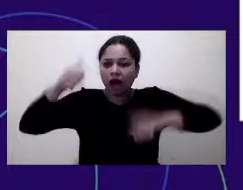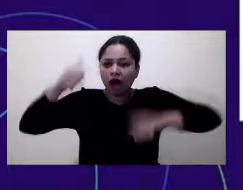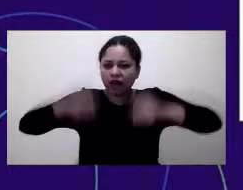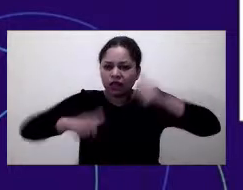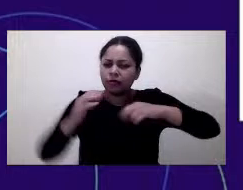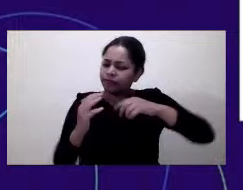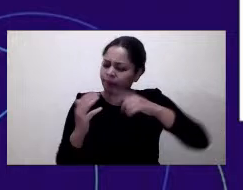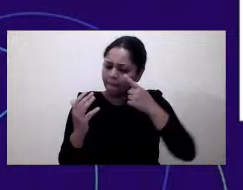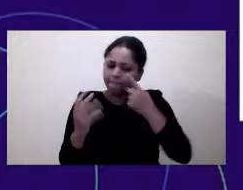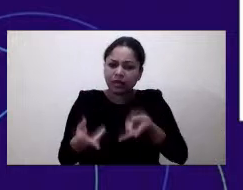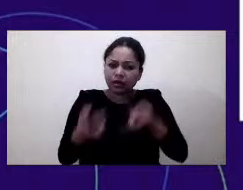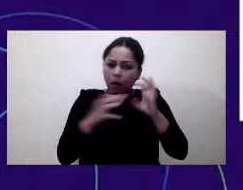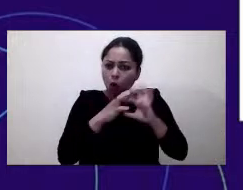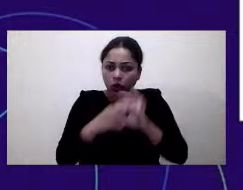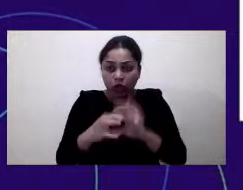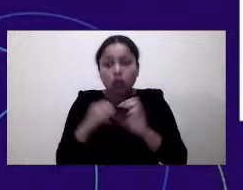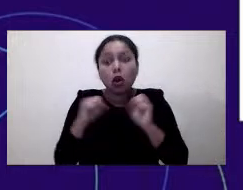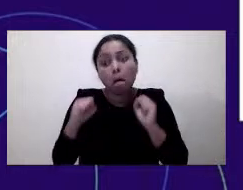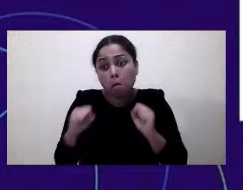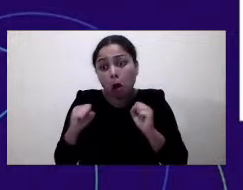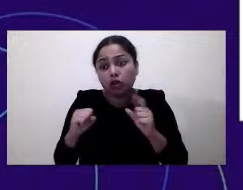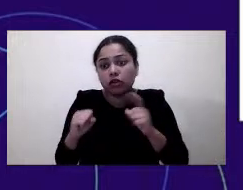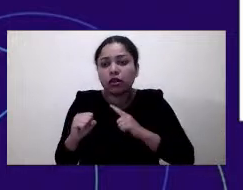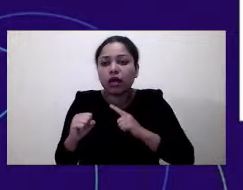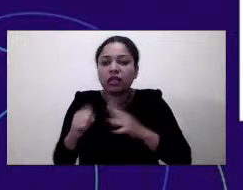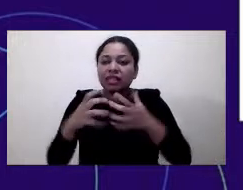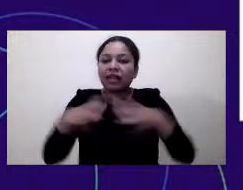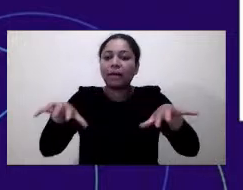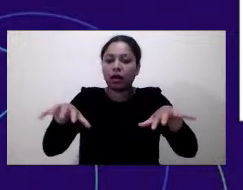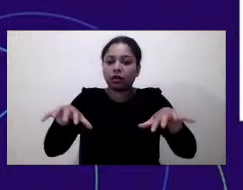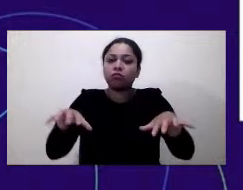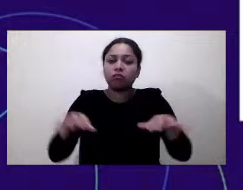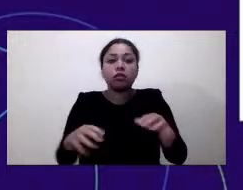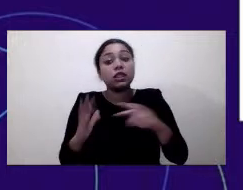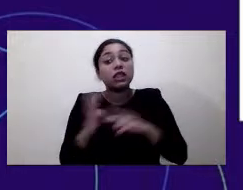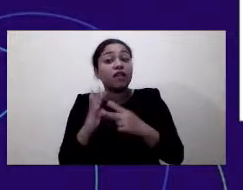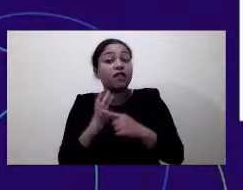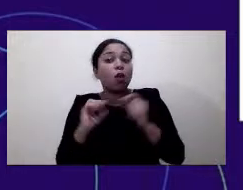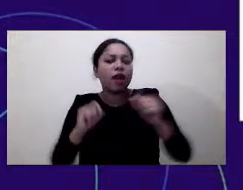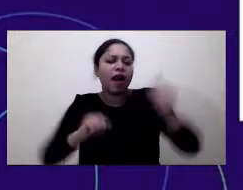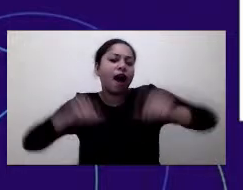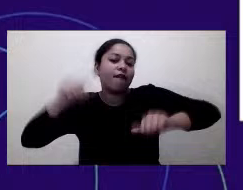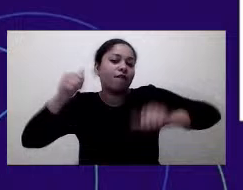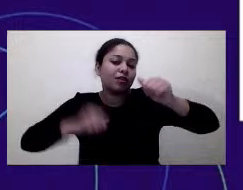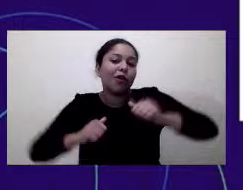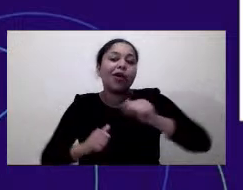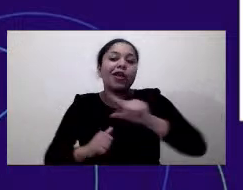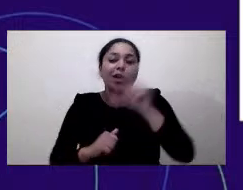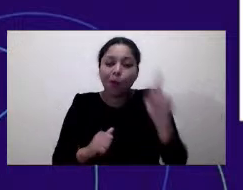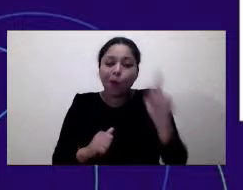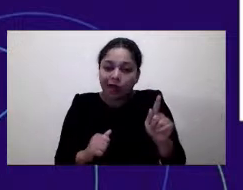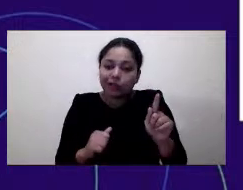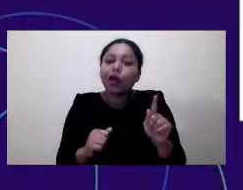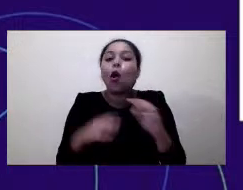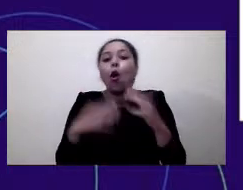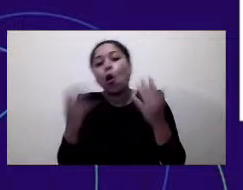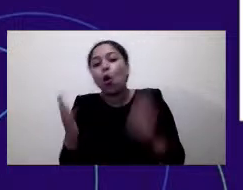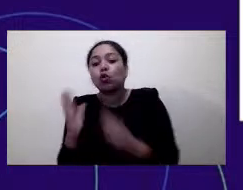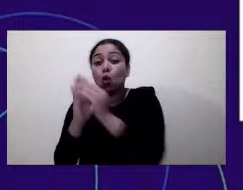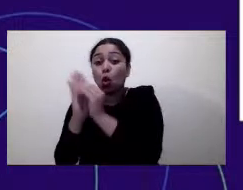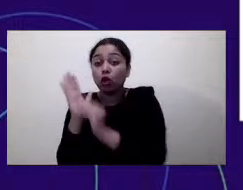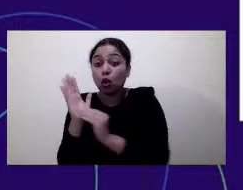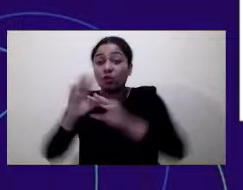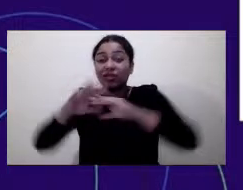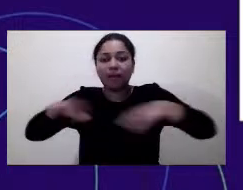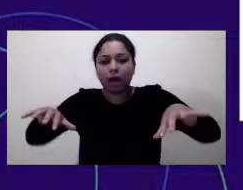approach, which means assessing language and content separately. And this is not very compatible with